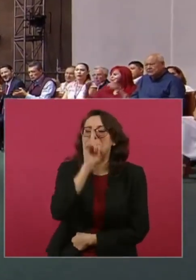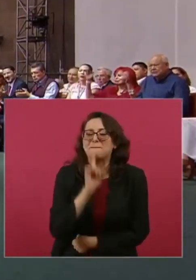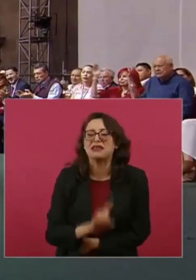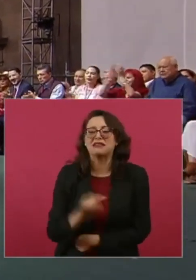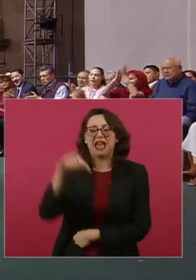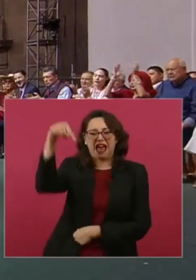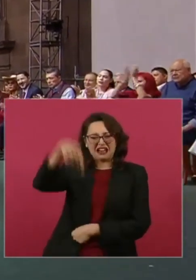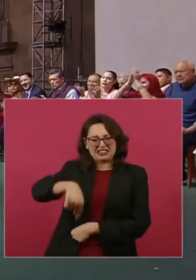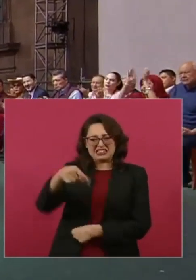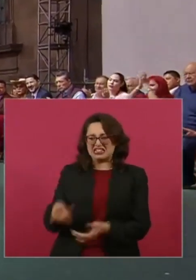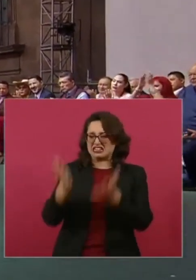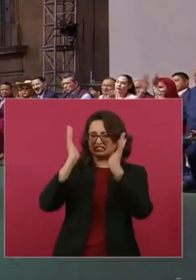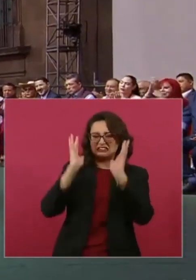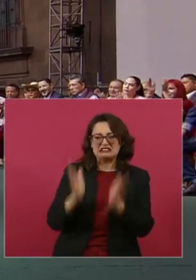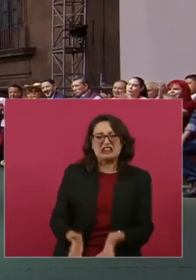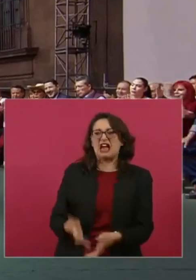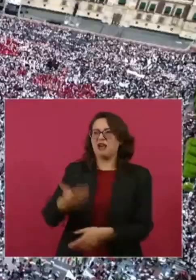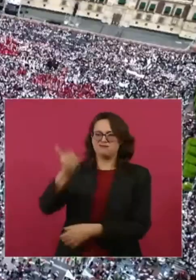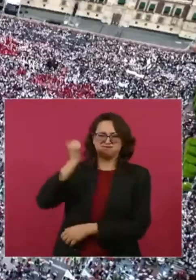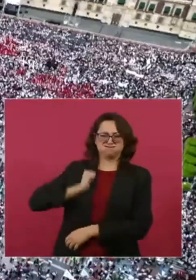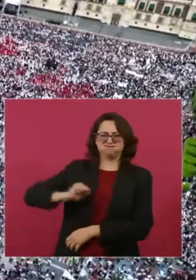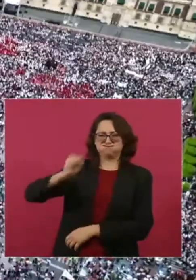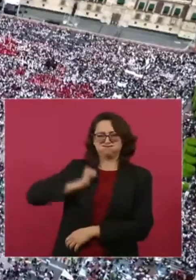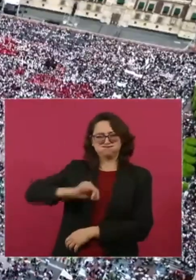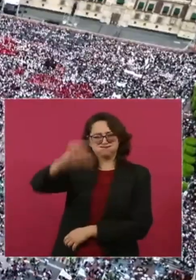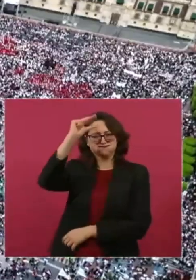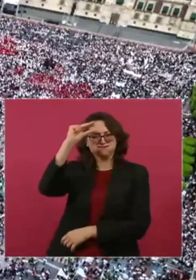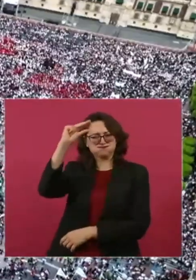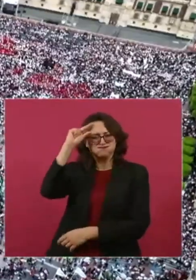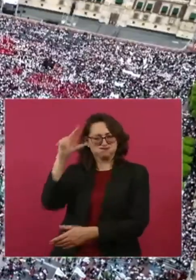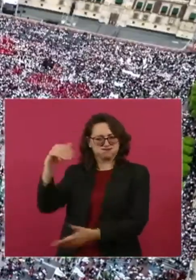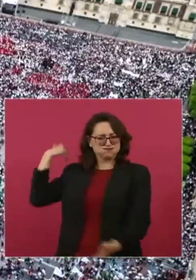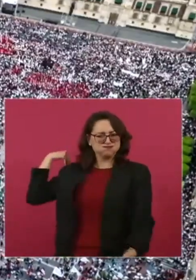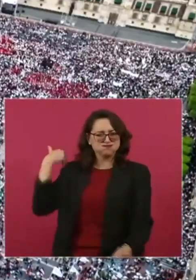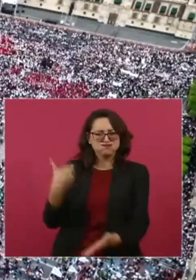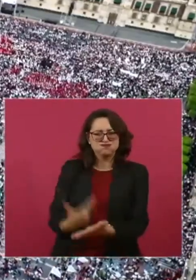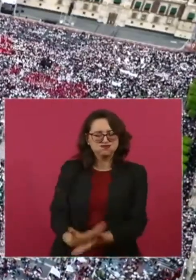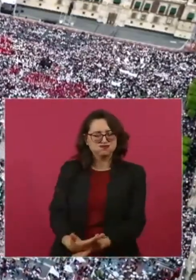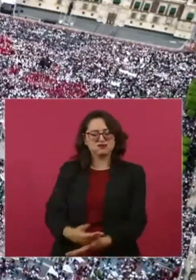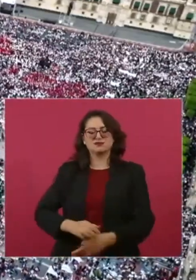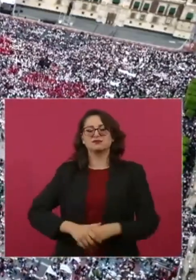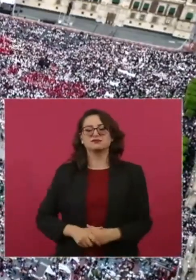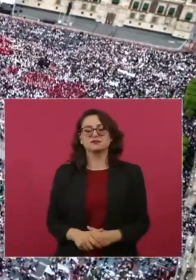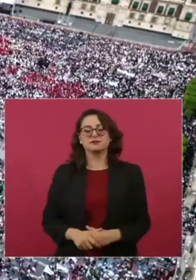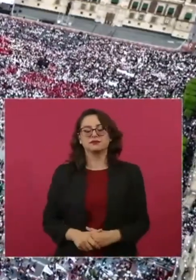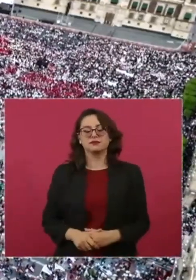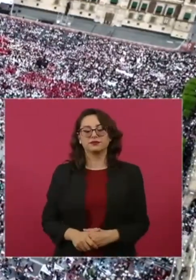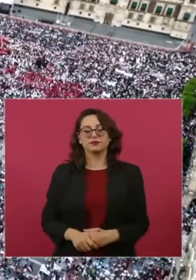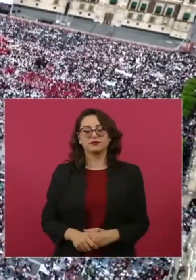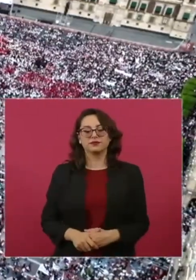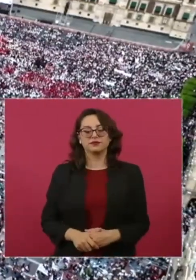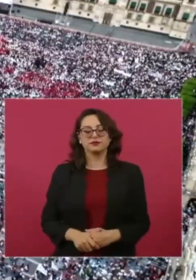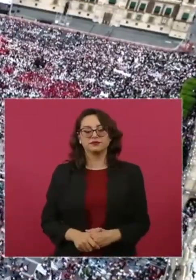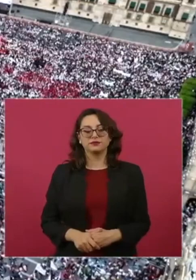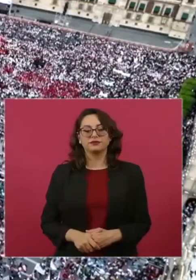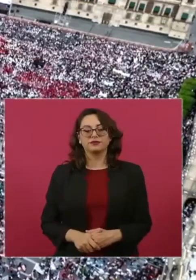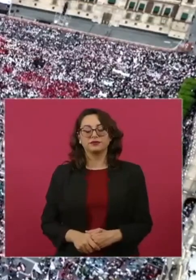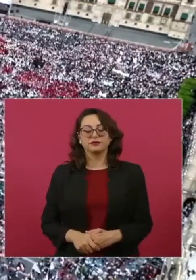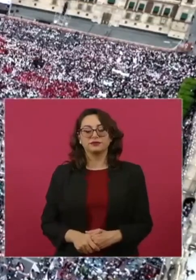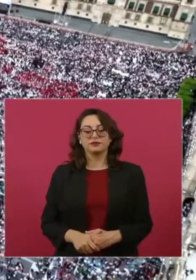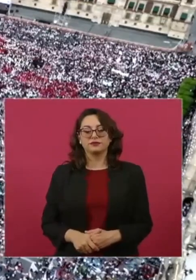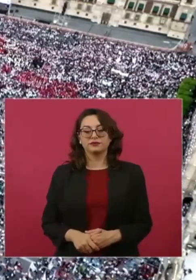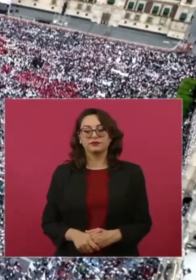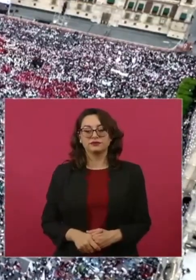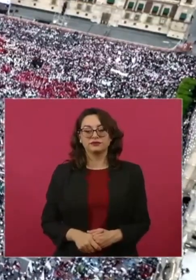that this was a region of the world where civilization existed for centuries before